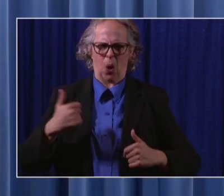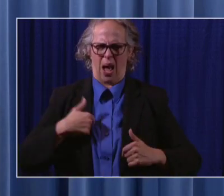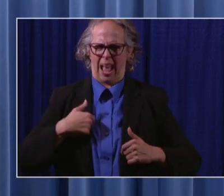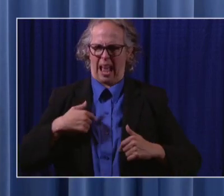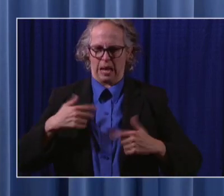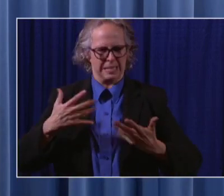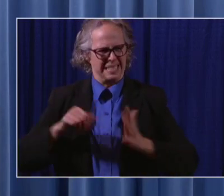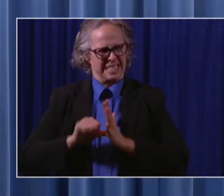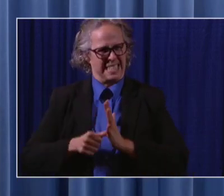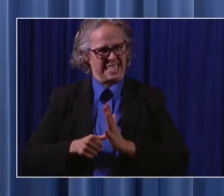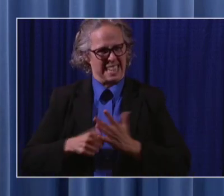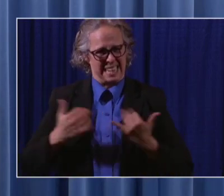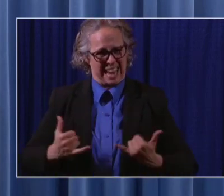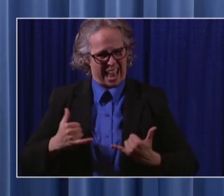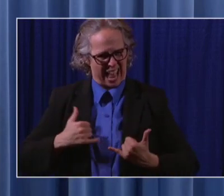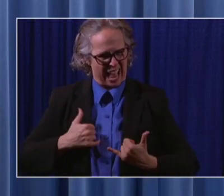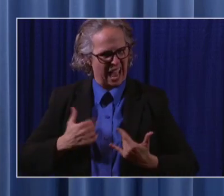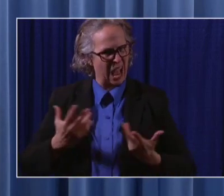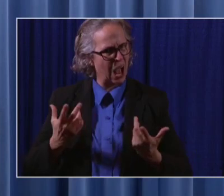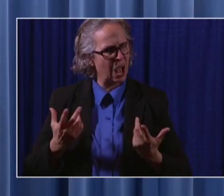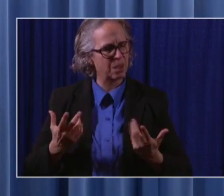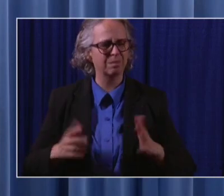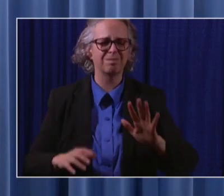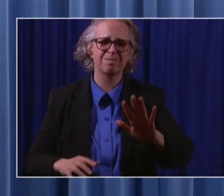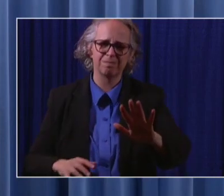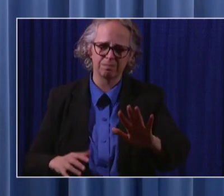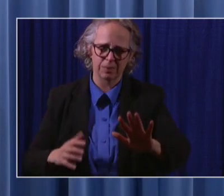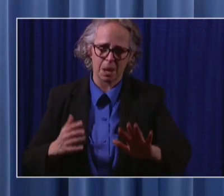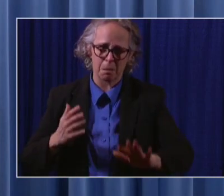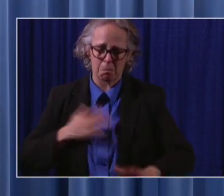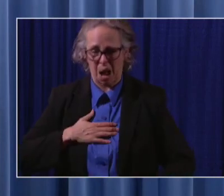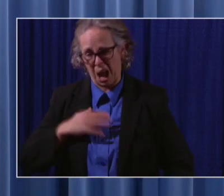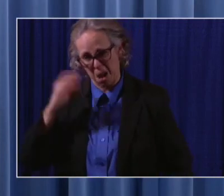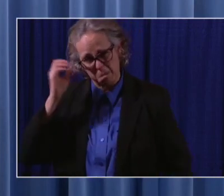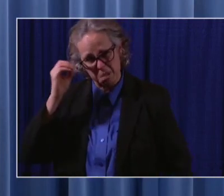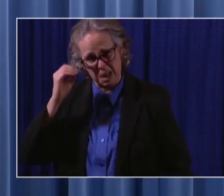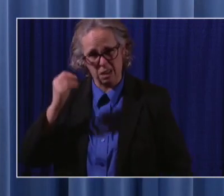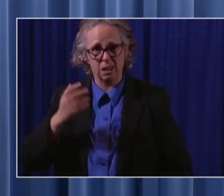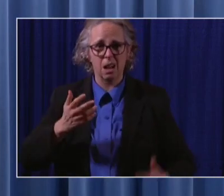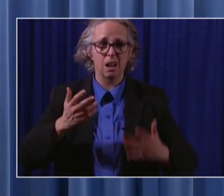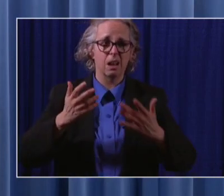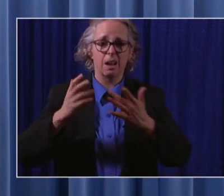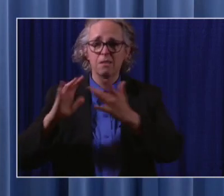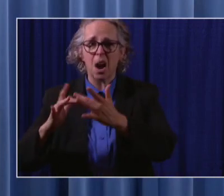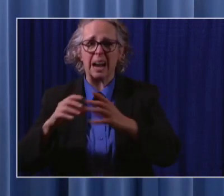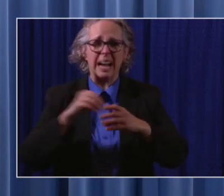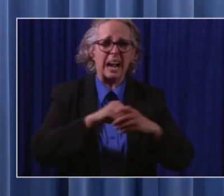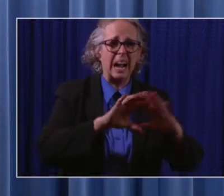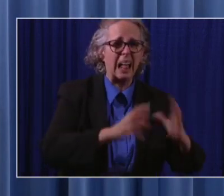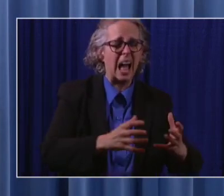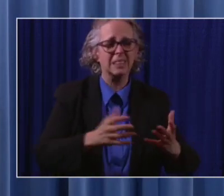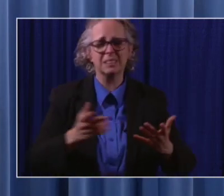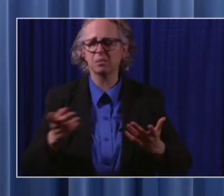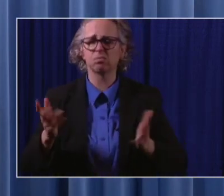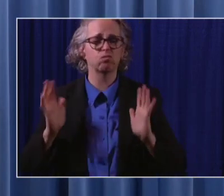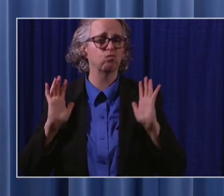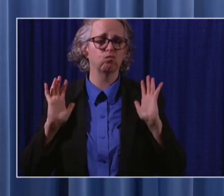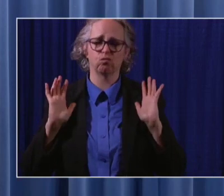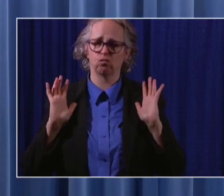go in person, because these are very difficult decisions for schools to make. We know